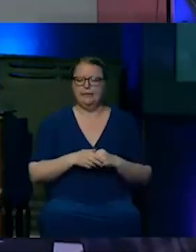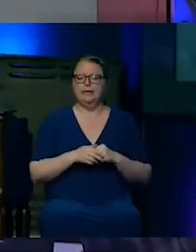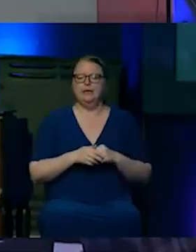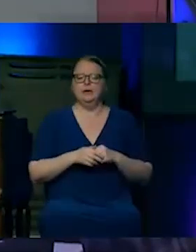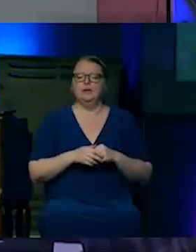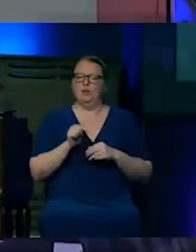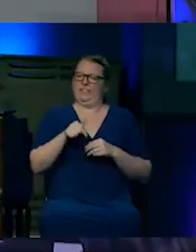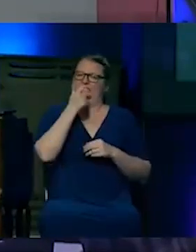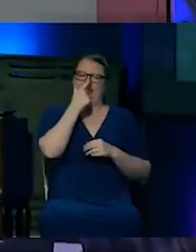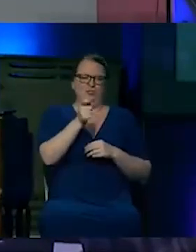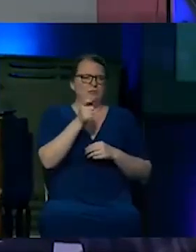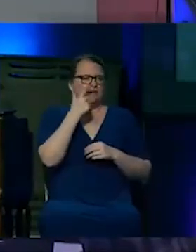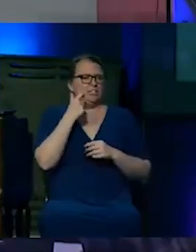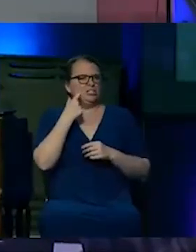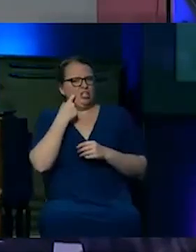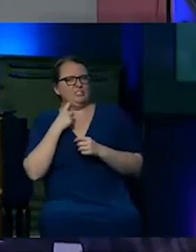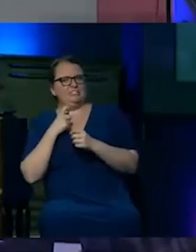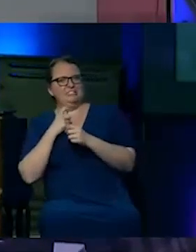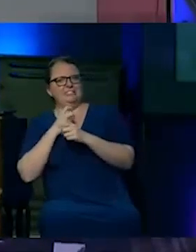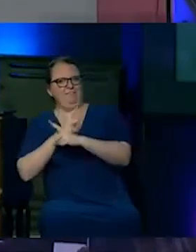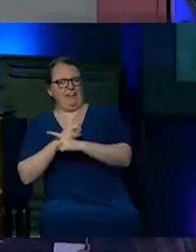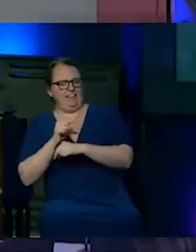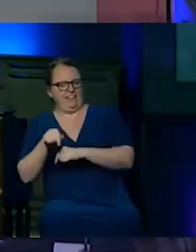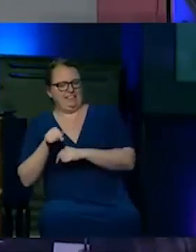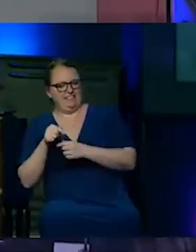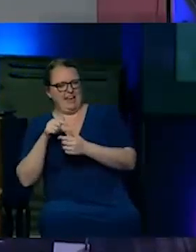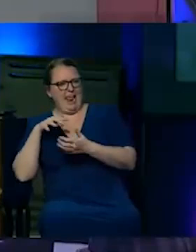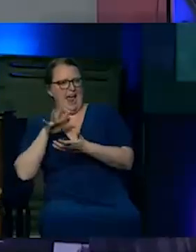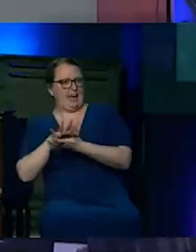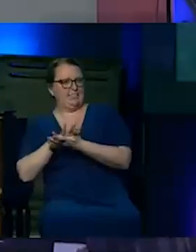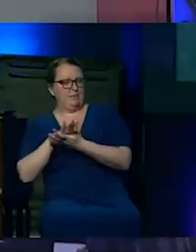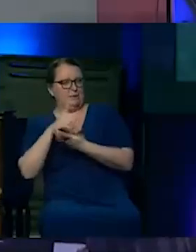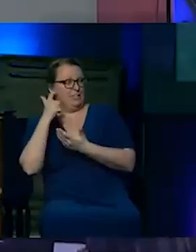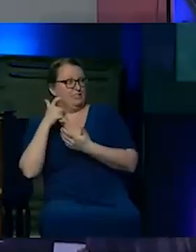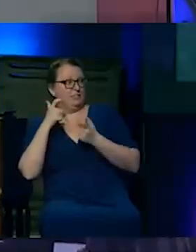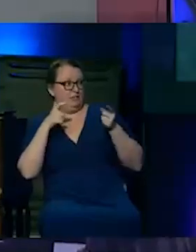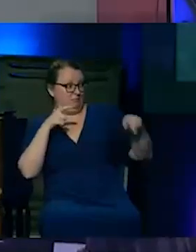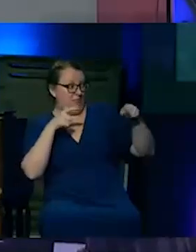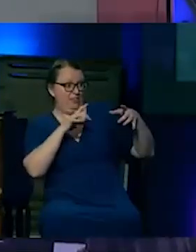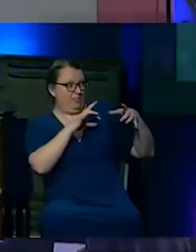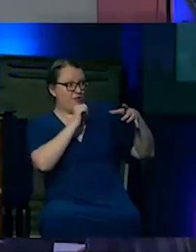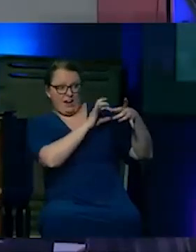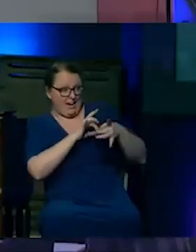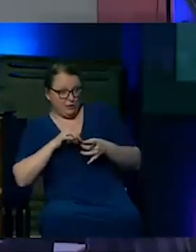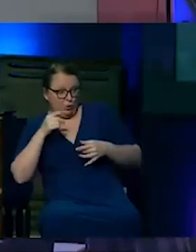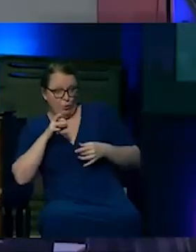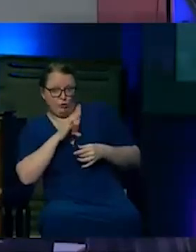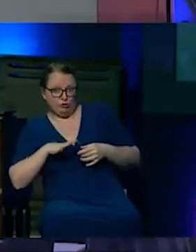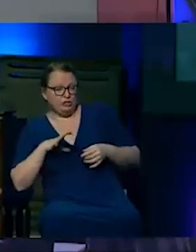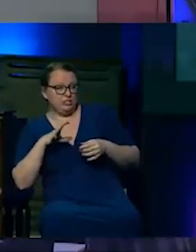this is interesting because I just defended this in an academic world where they're not connected to the queer Christian community. They don't know our stories